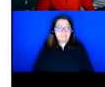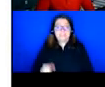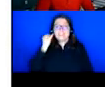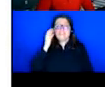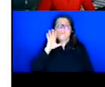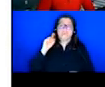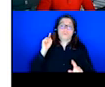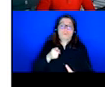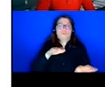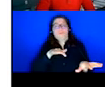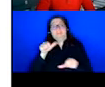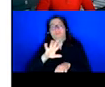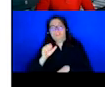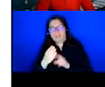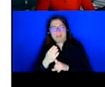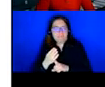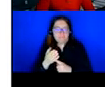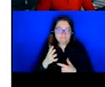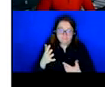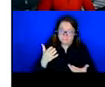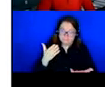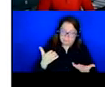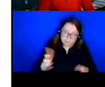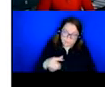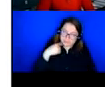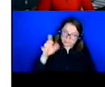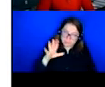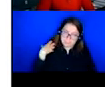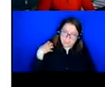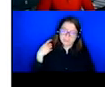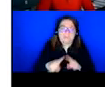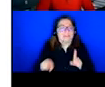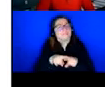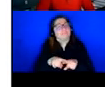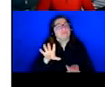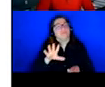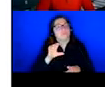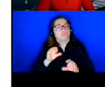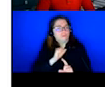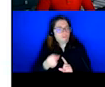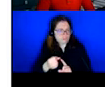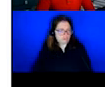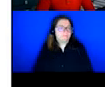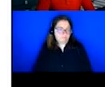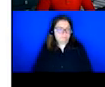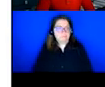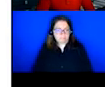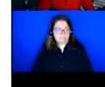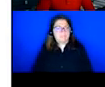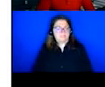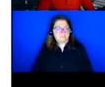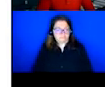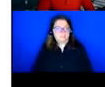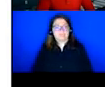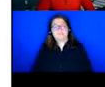job and your boss isn't comfortable with that, maybe not share that as well. But depending on your situation, it could be a good way to share with your boss, or for